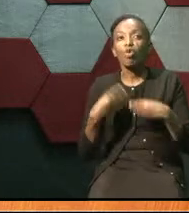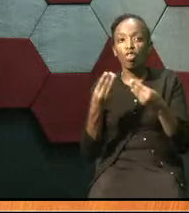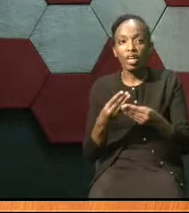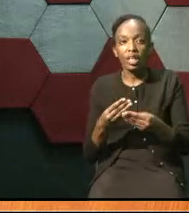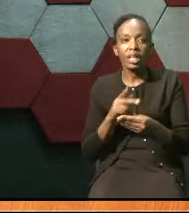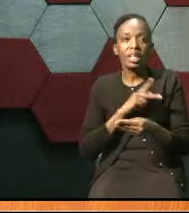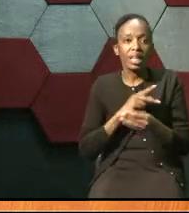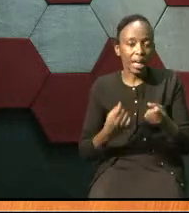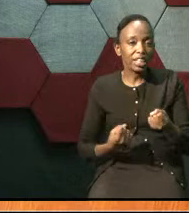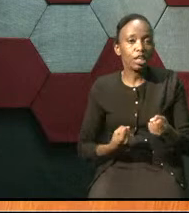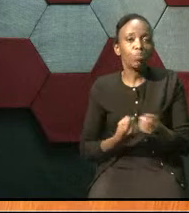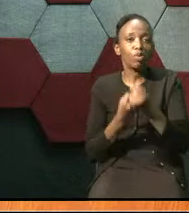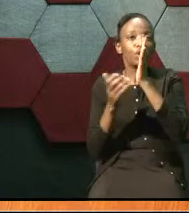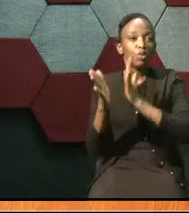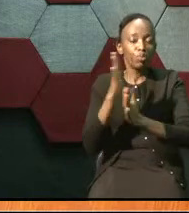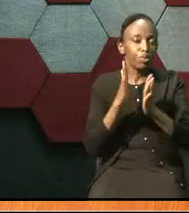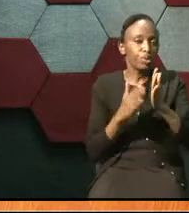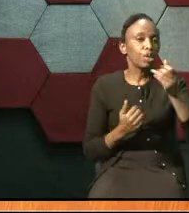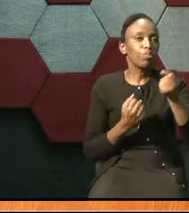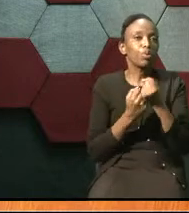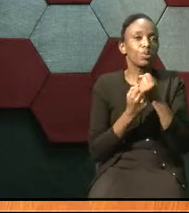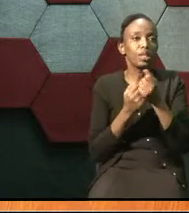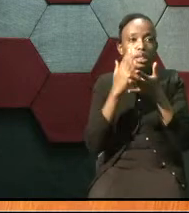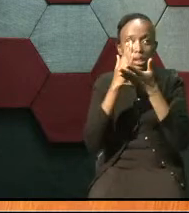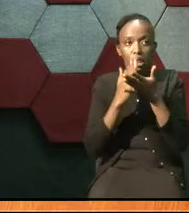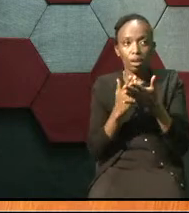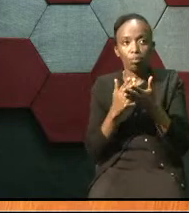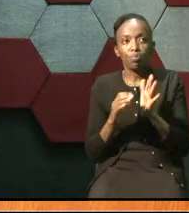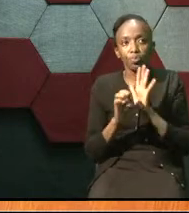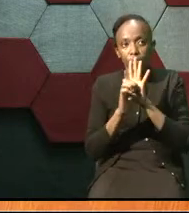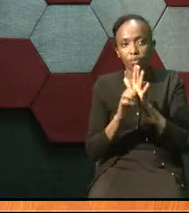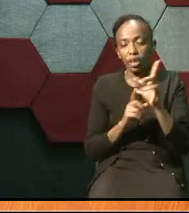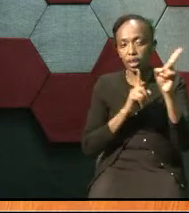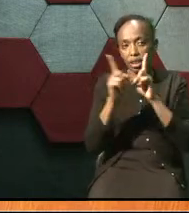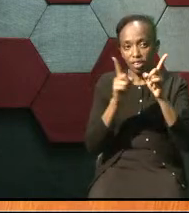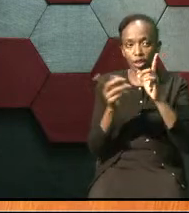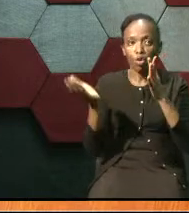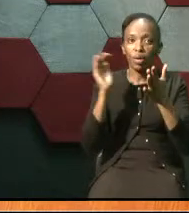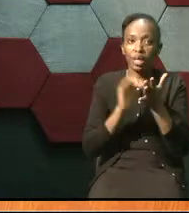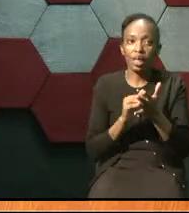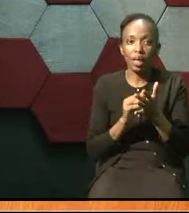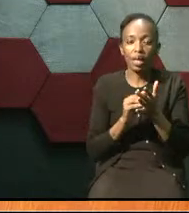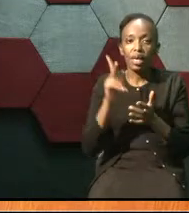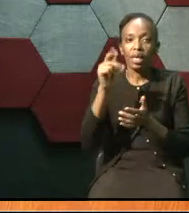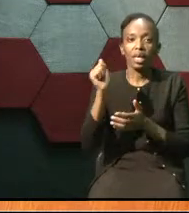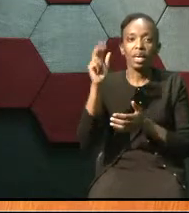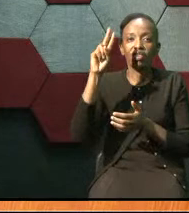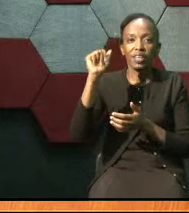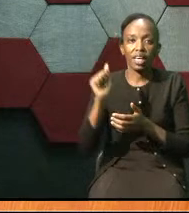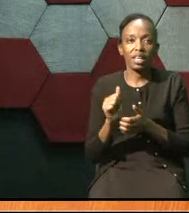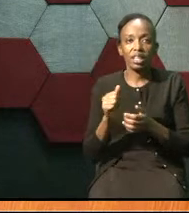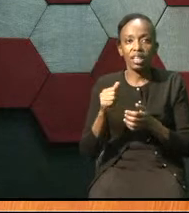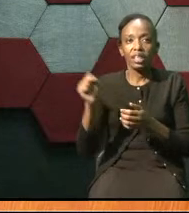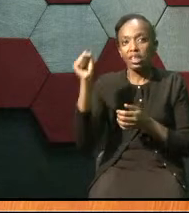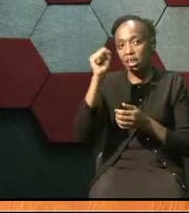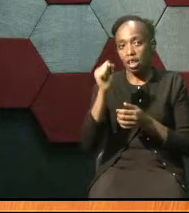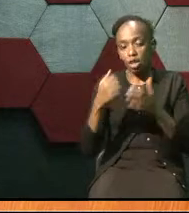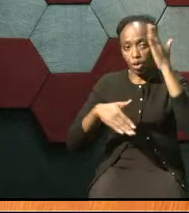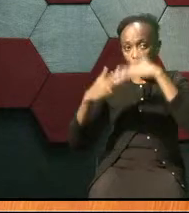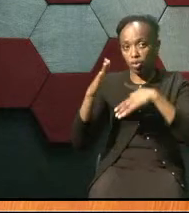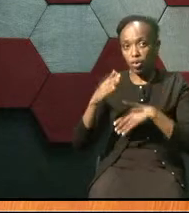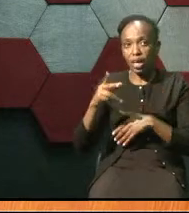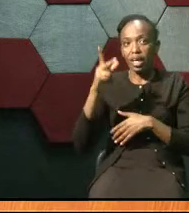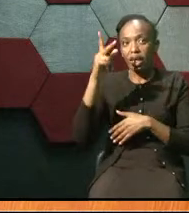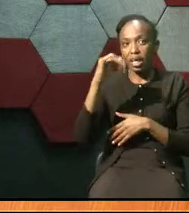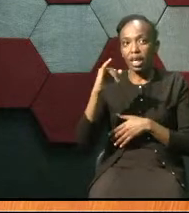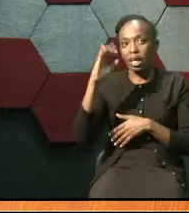support, strategic support. Some like Safaricom again, Kevian Kenya, Strathmore University, Kenya Industrial